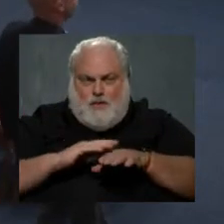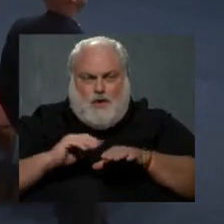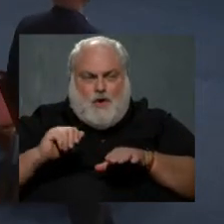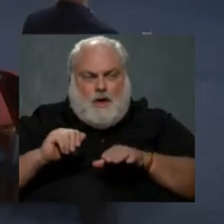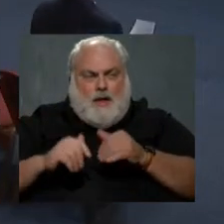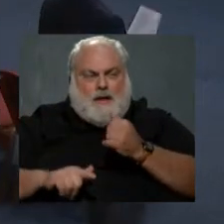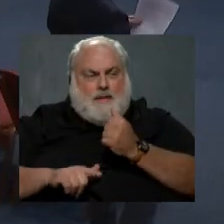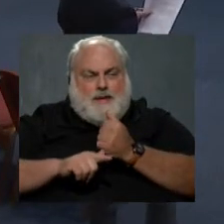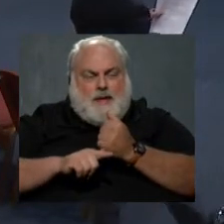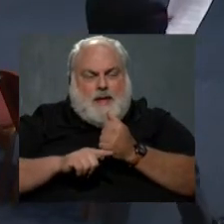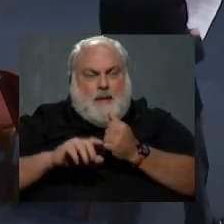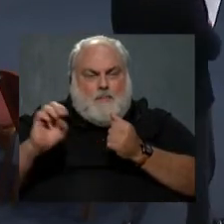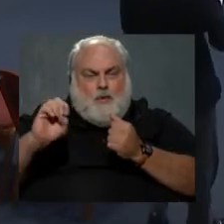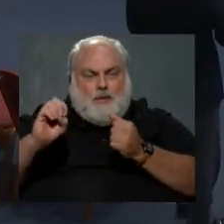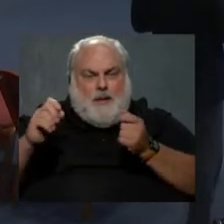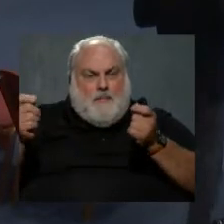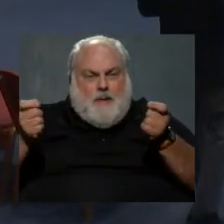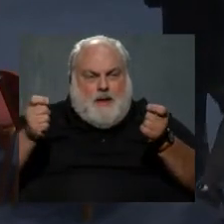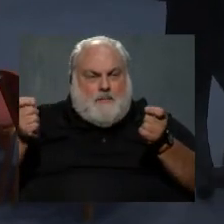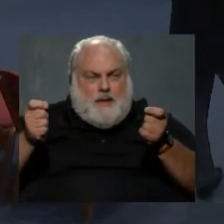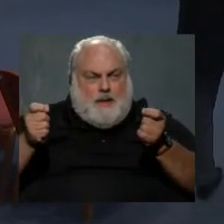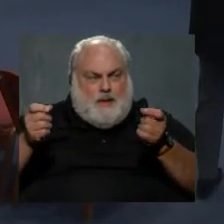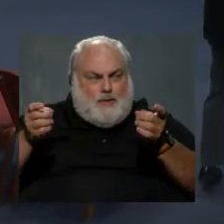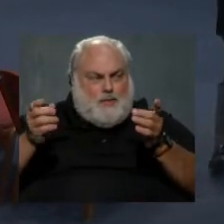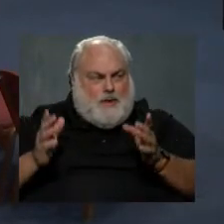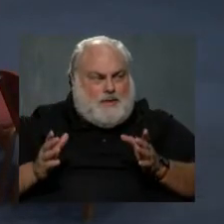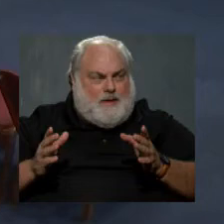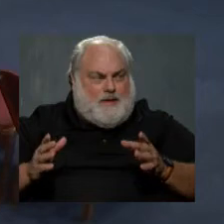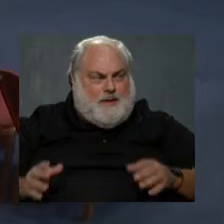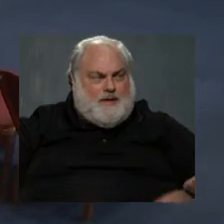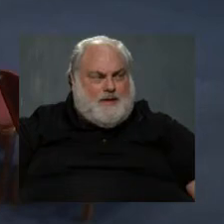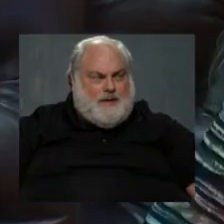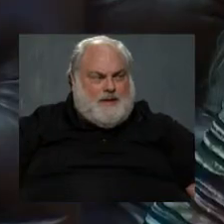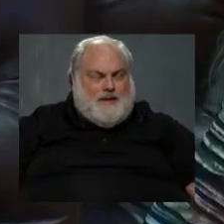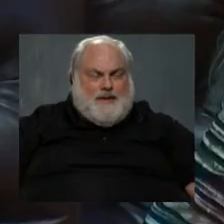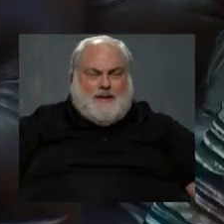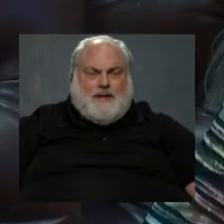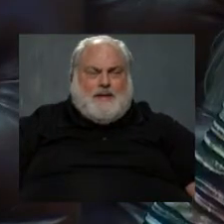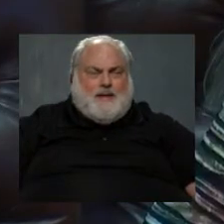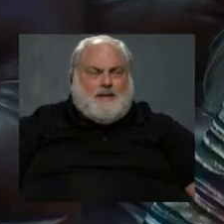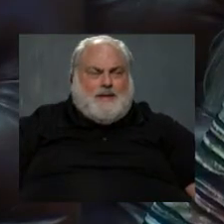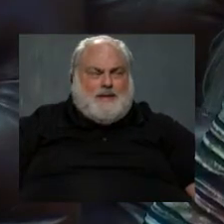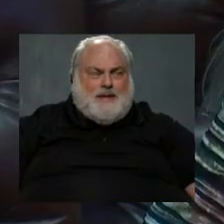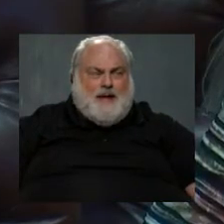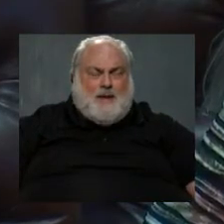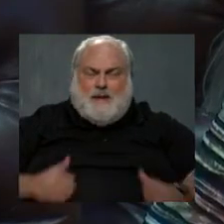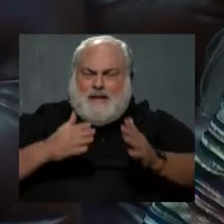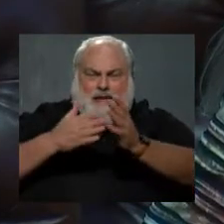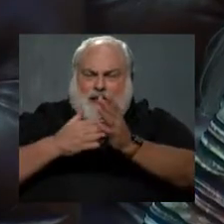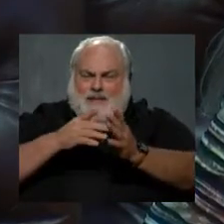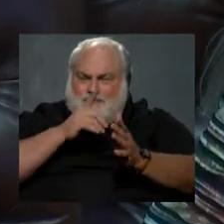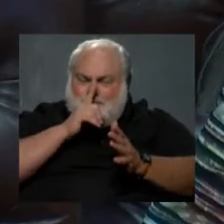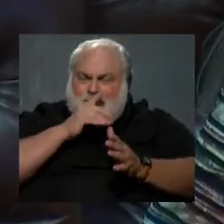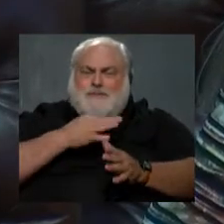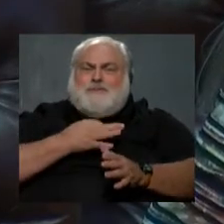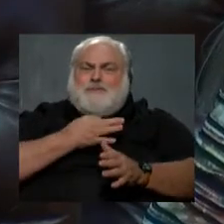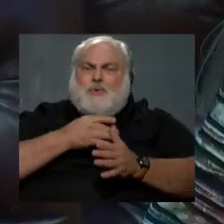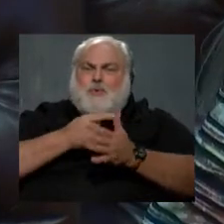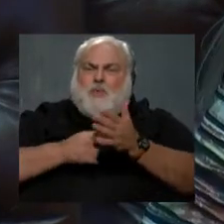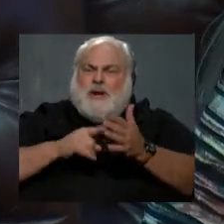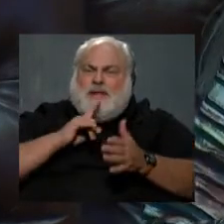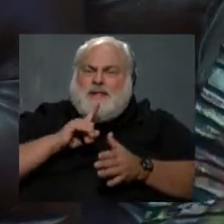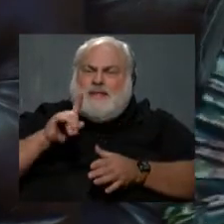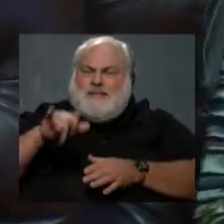assistant emergency management director. It's really out of curiosity, Nathan more Spicer. Than being against it. I'm just, right. I don't know what it